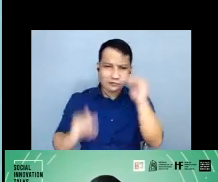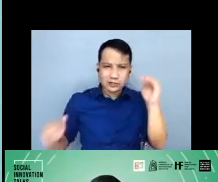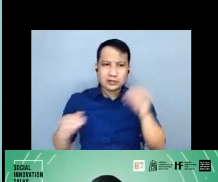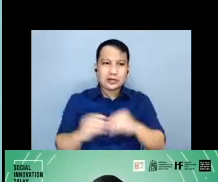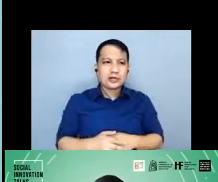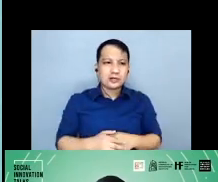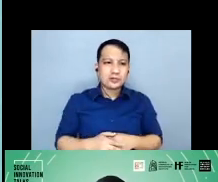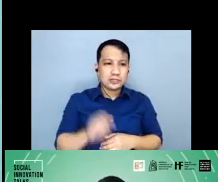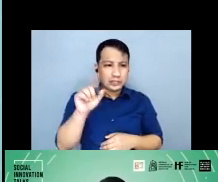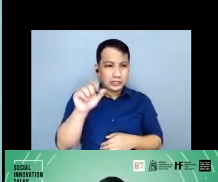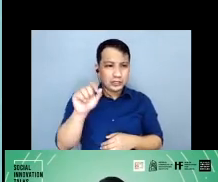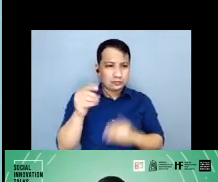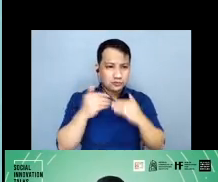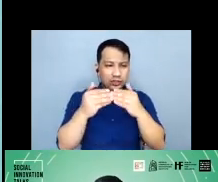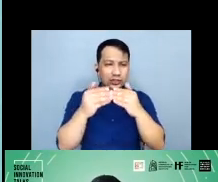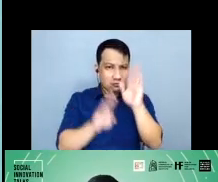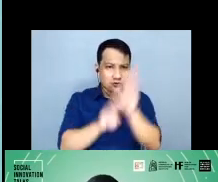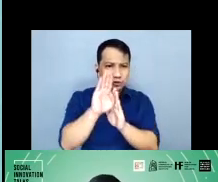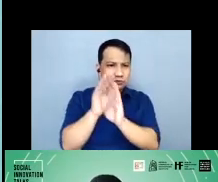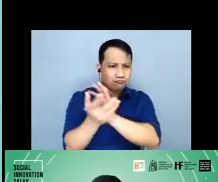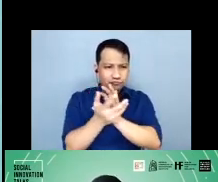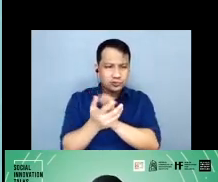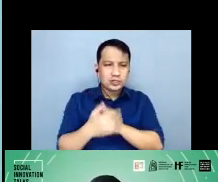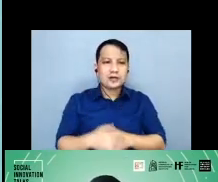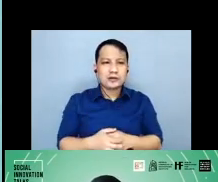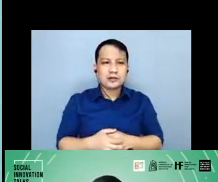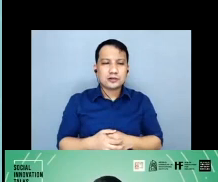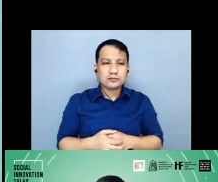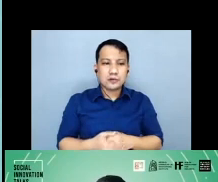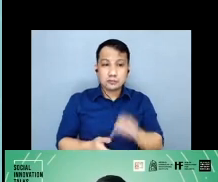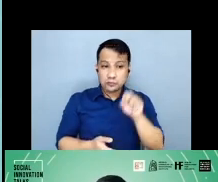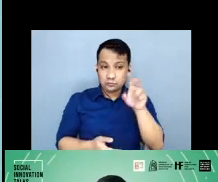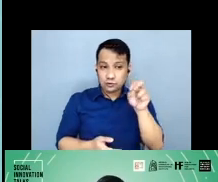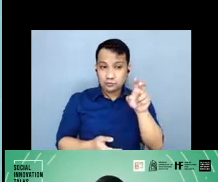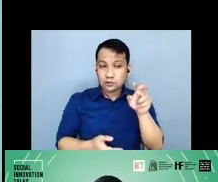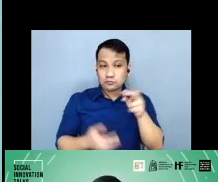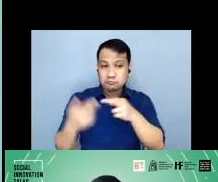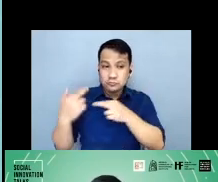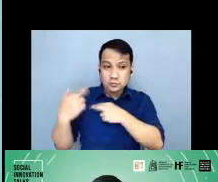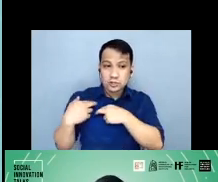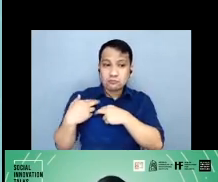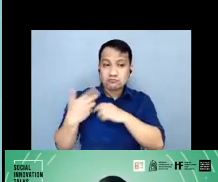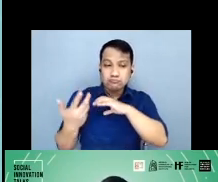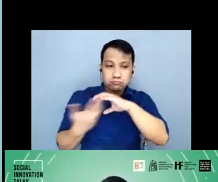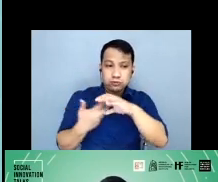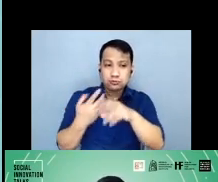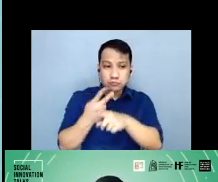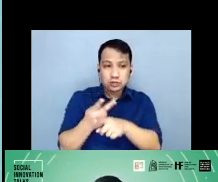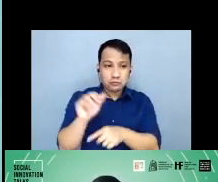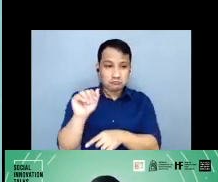and communities. 12, responsible consumption and production. 13, climate action, of course.